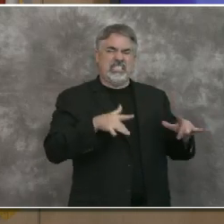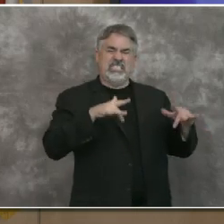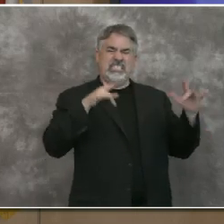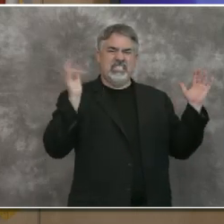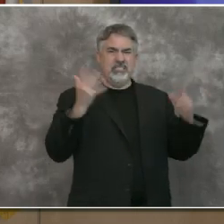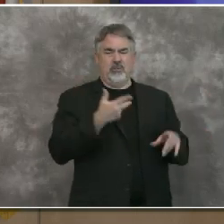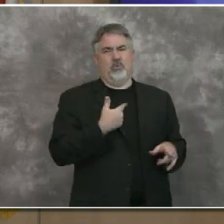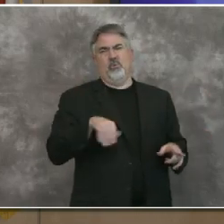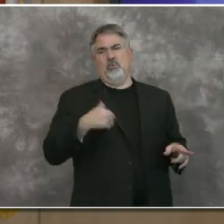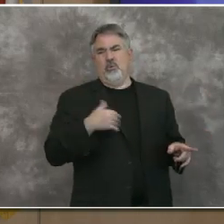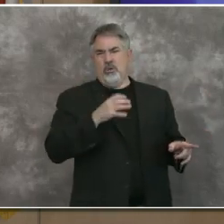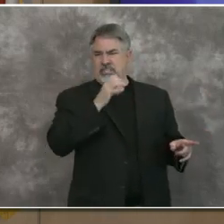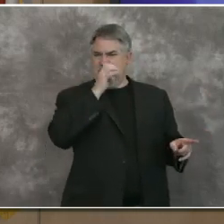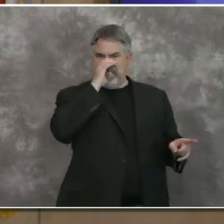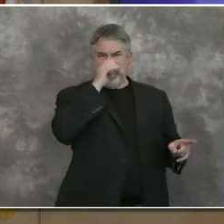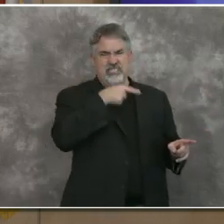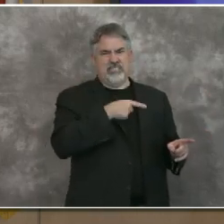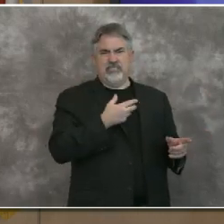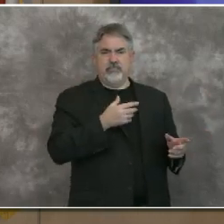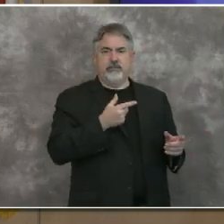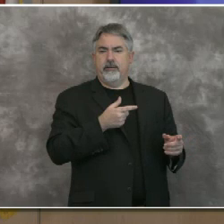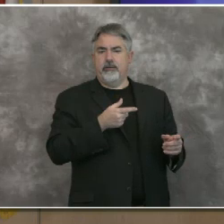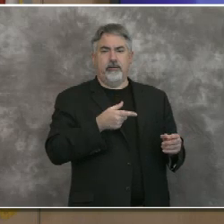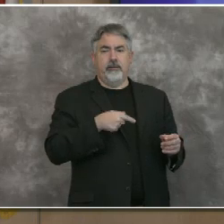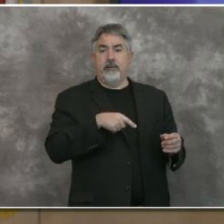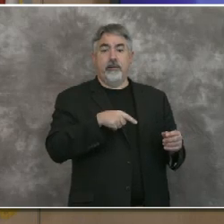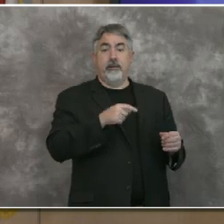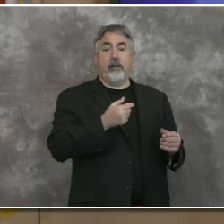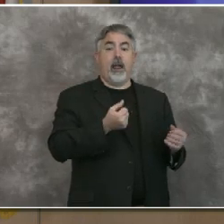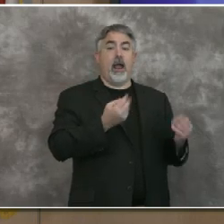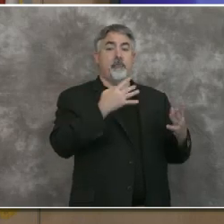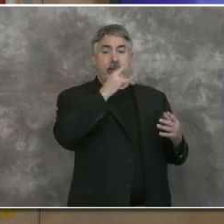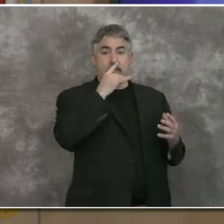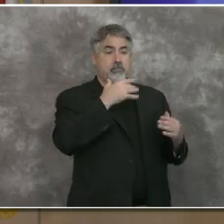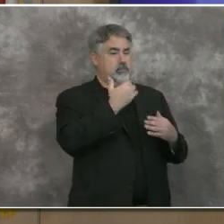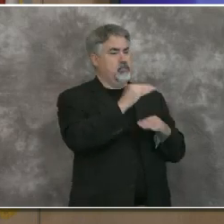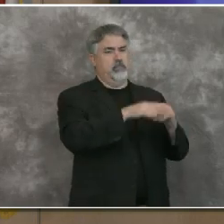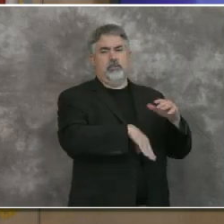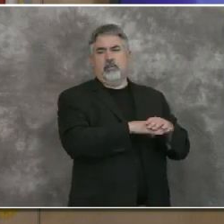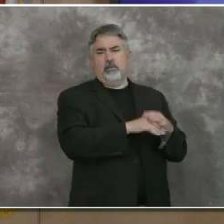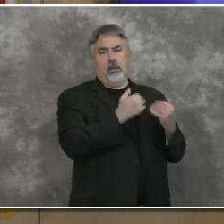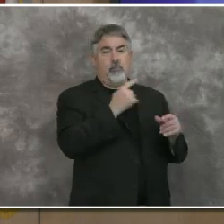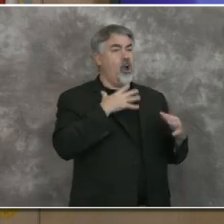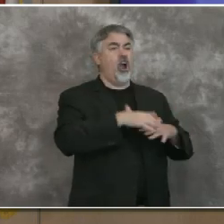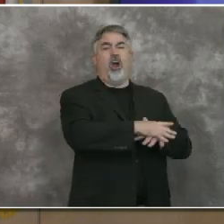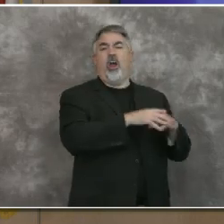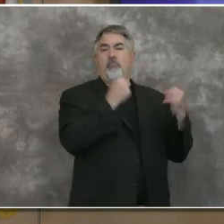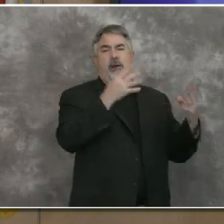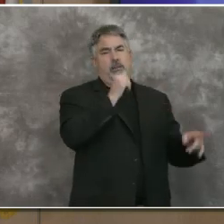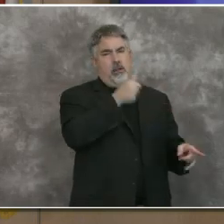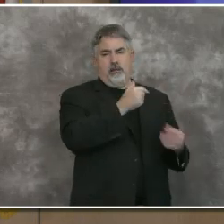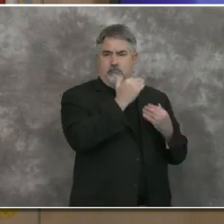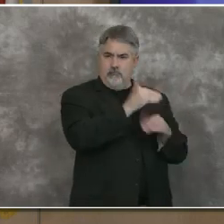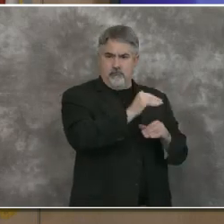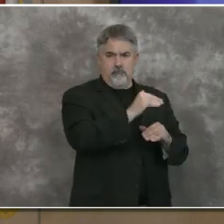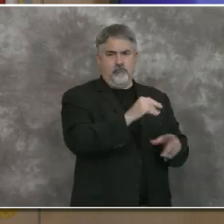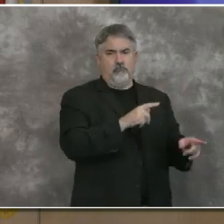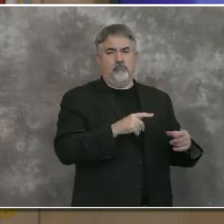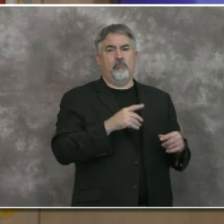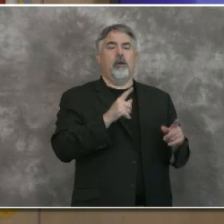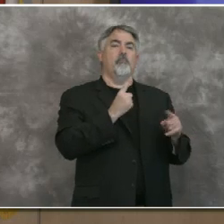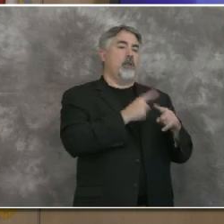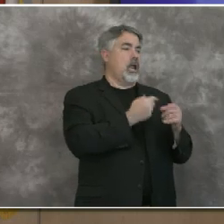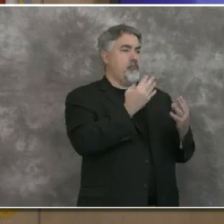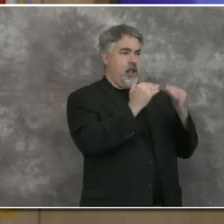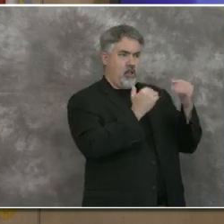strict rules about limiting the number of kids that are together, along with limiting the number of adults who interact with those kids to